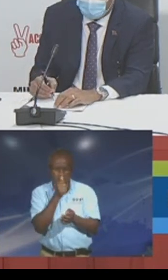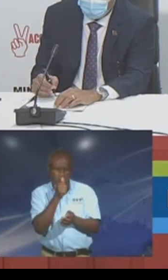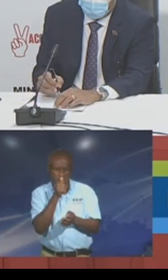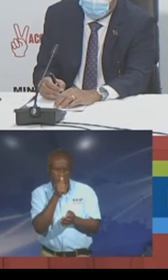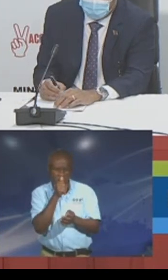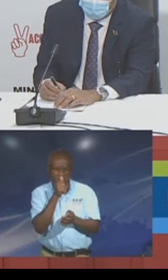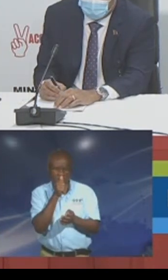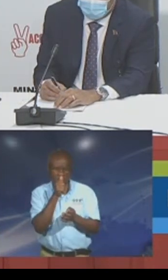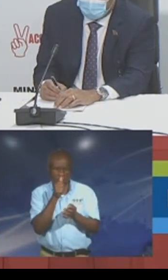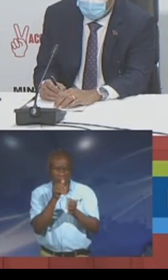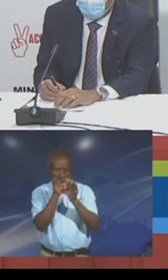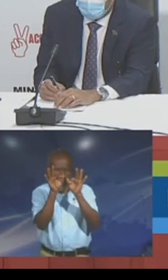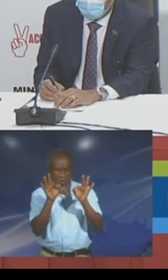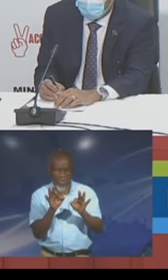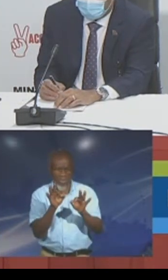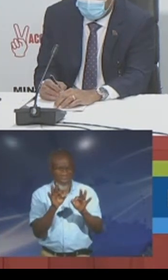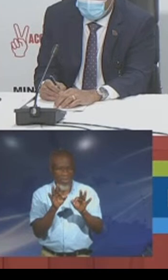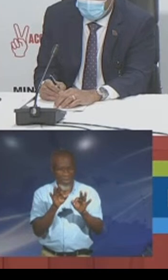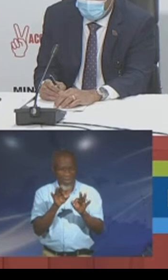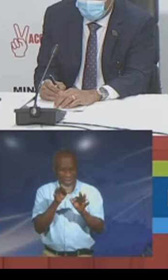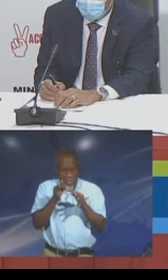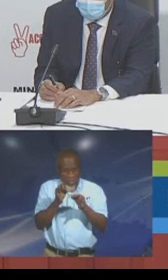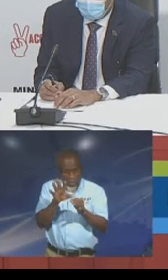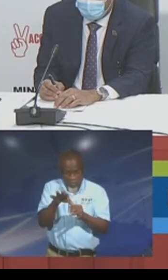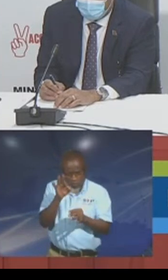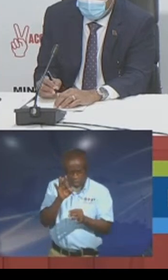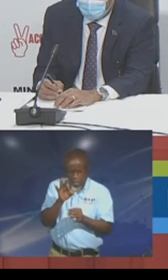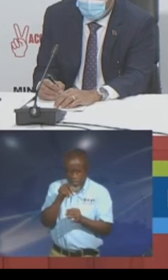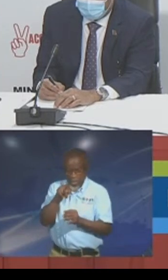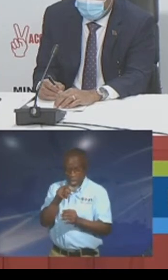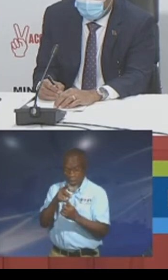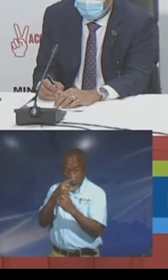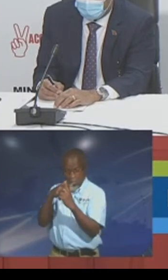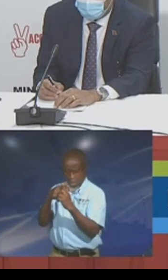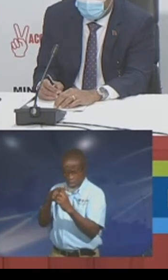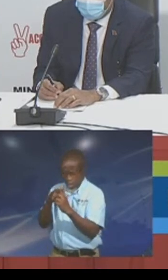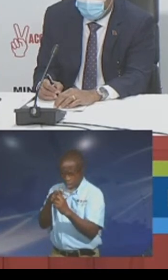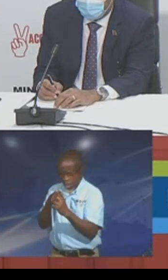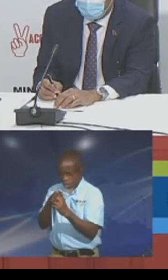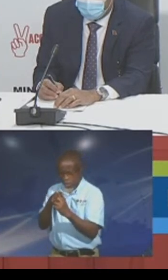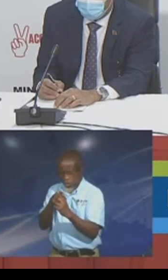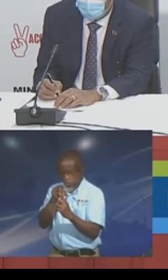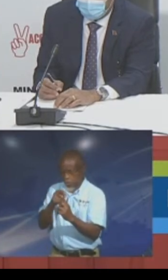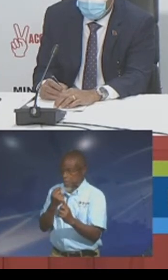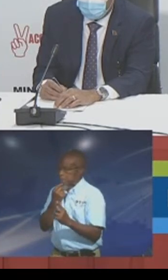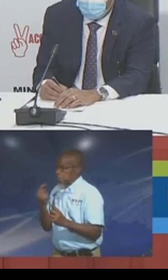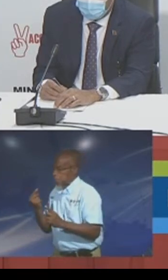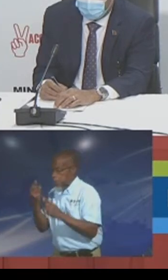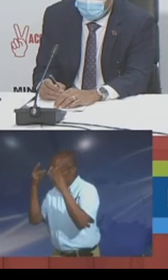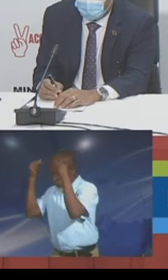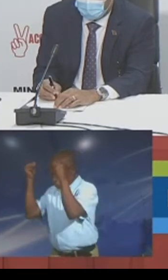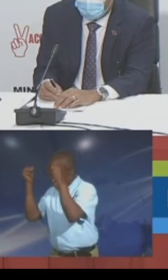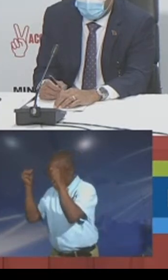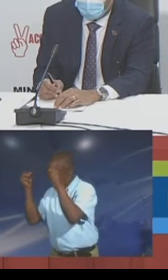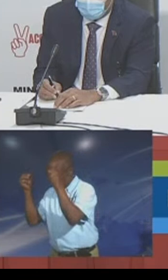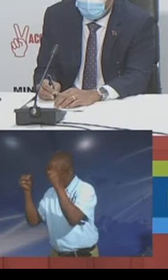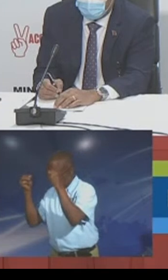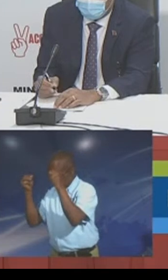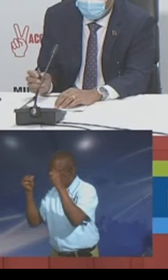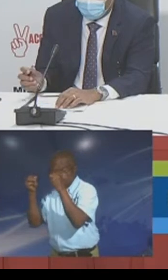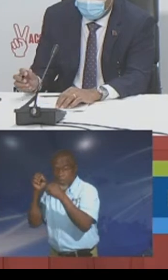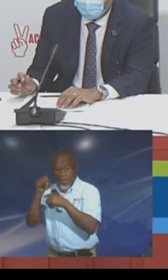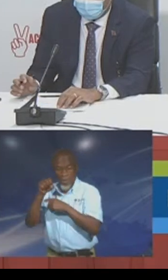the ministry when persons test positive? And persons that decide to take these home kits, are they